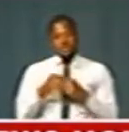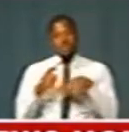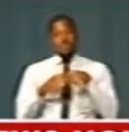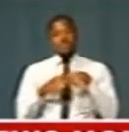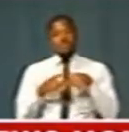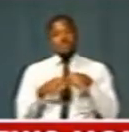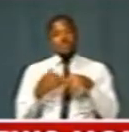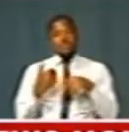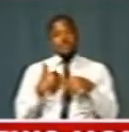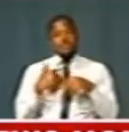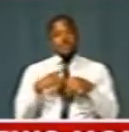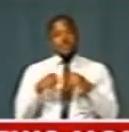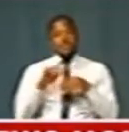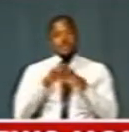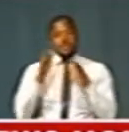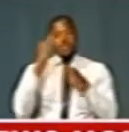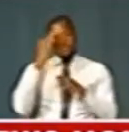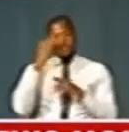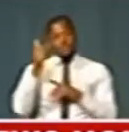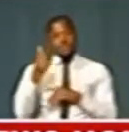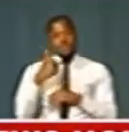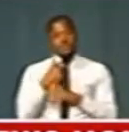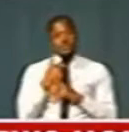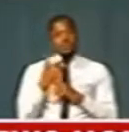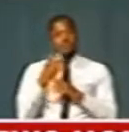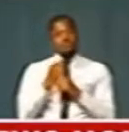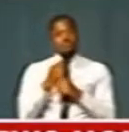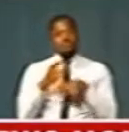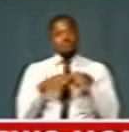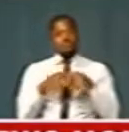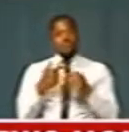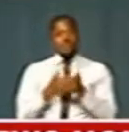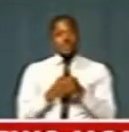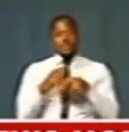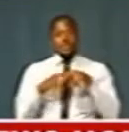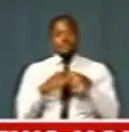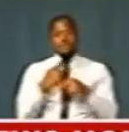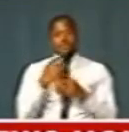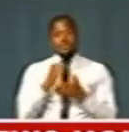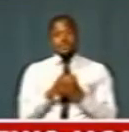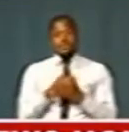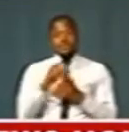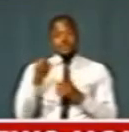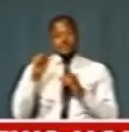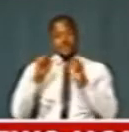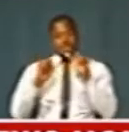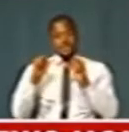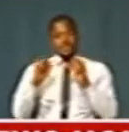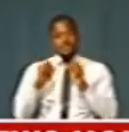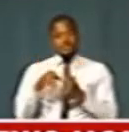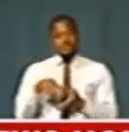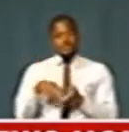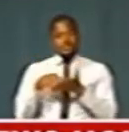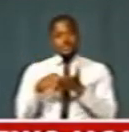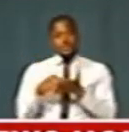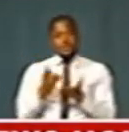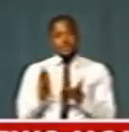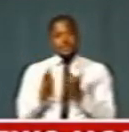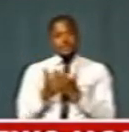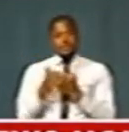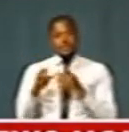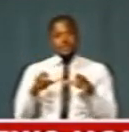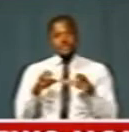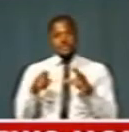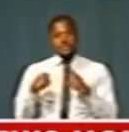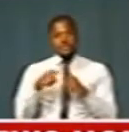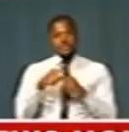HIV and not aware of their status. The Ghana AIDS Commission says the statistics were presented by Action